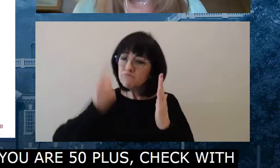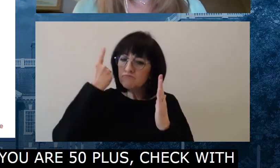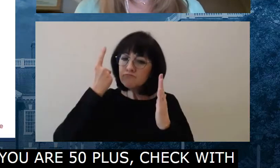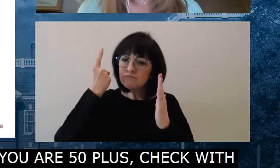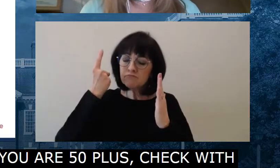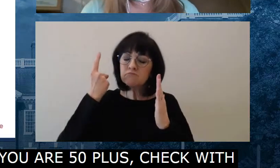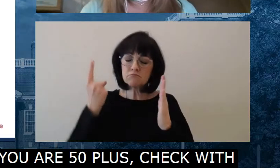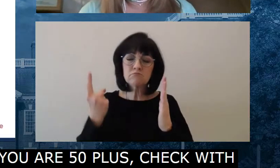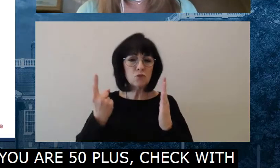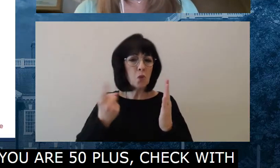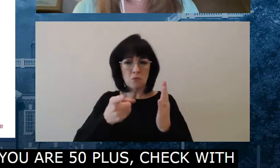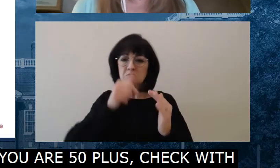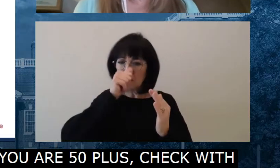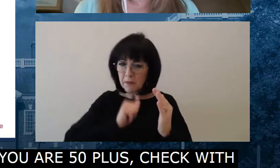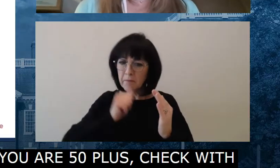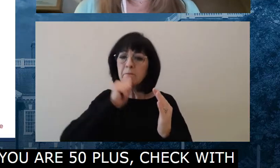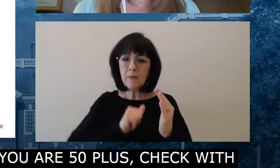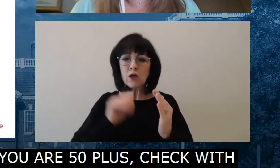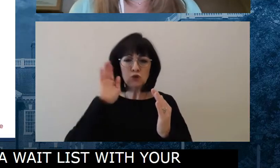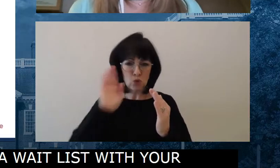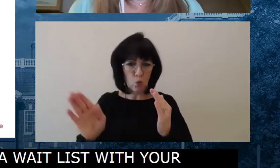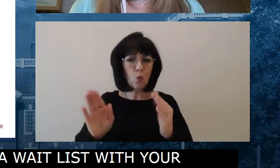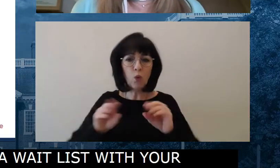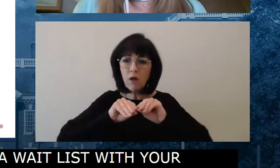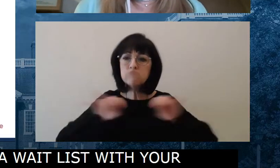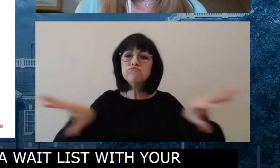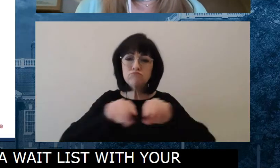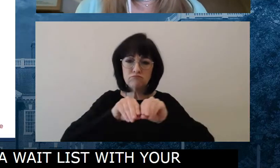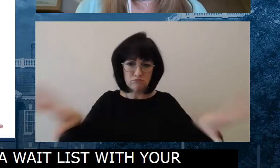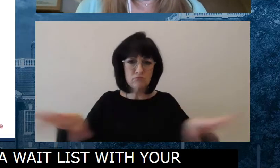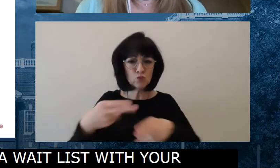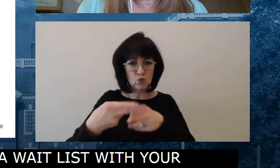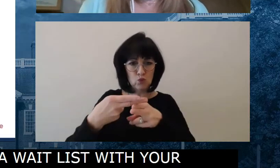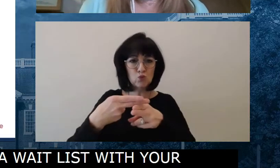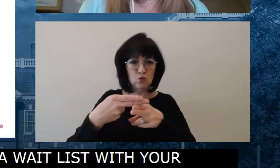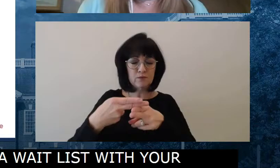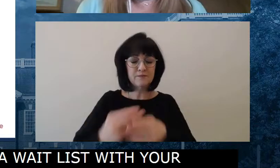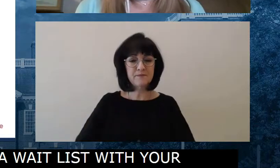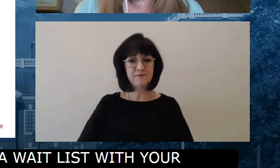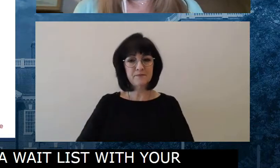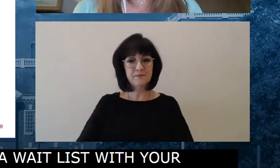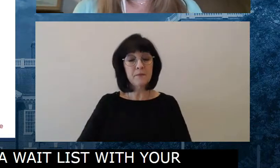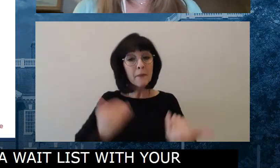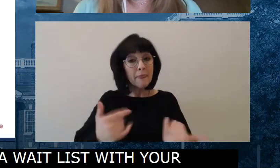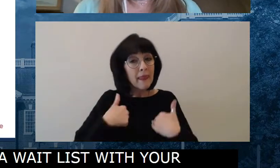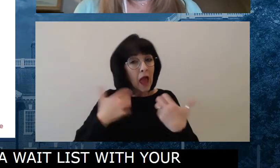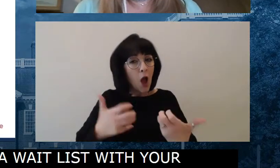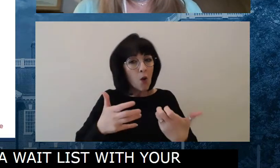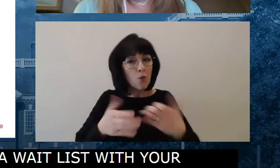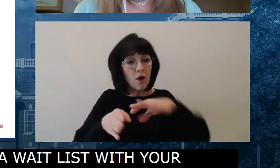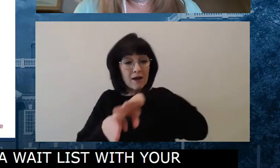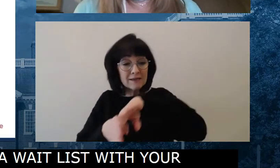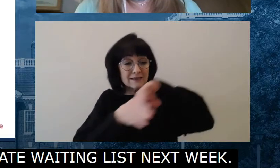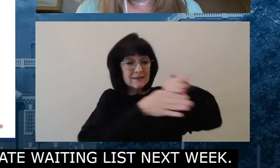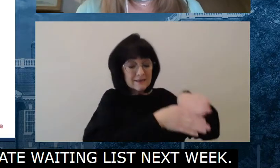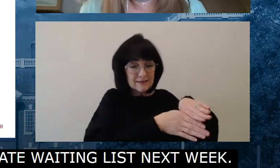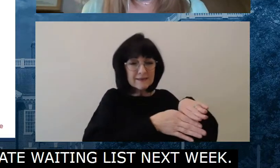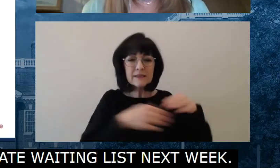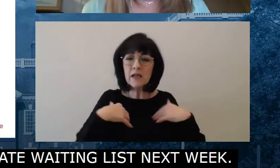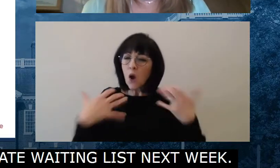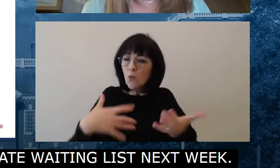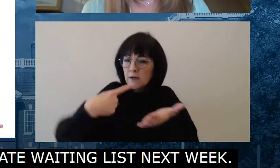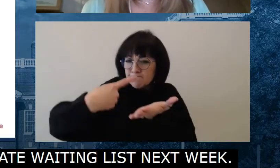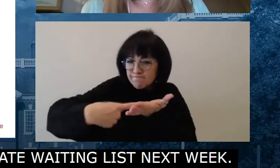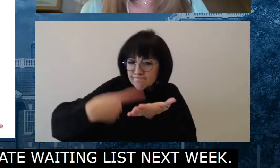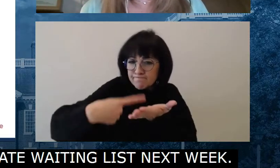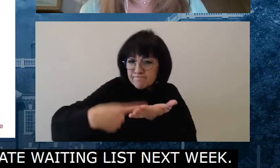next week. Let me shift gears a little bit. We have seen, and the